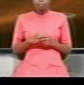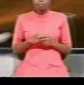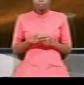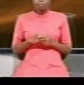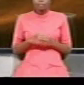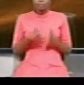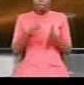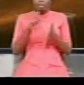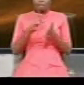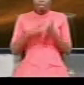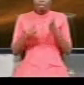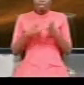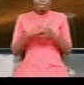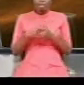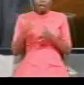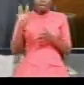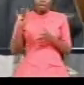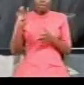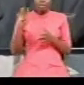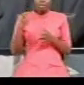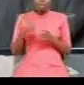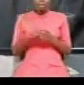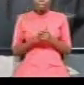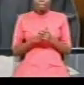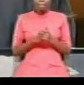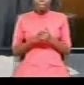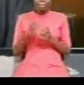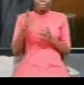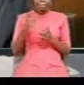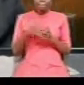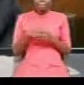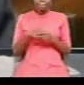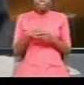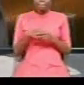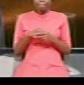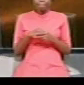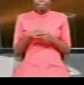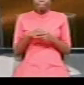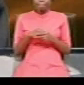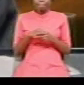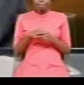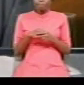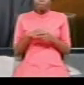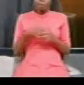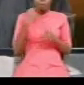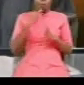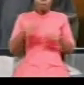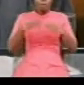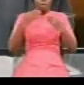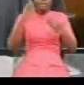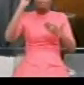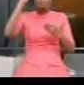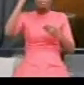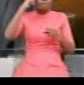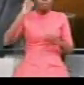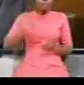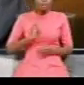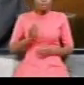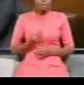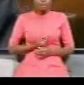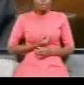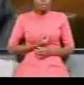we are reading verse 14. Titus chapter 2, verse 14. Who gave himself for